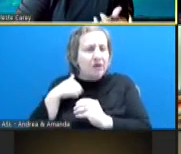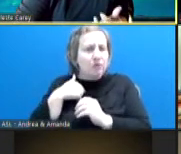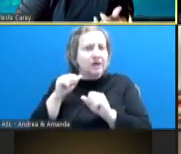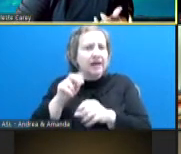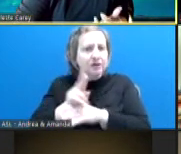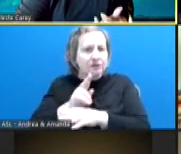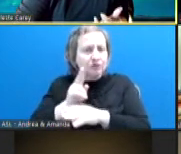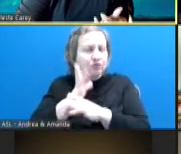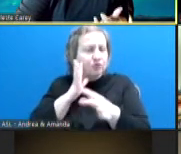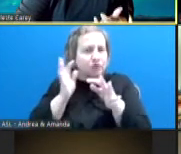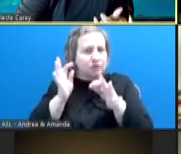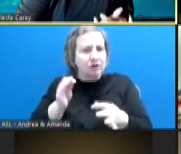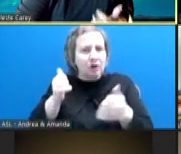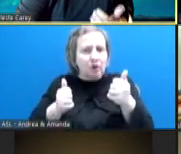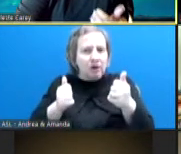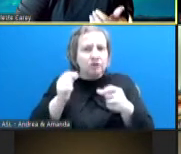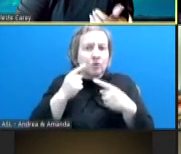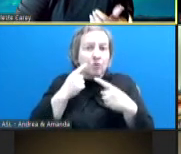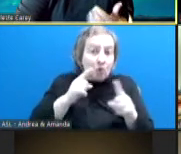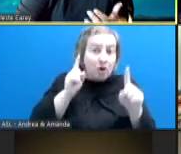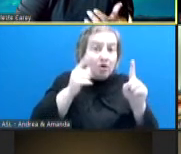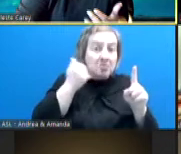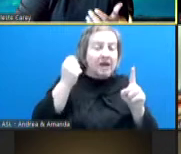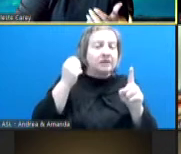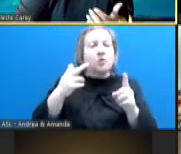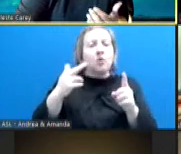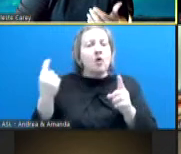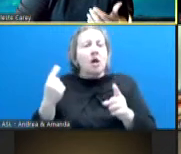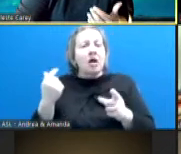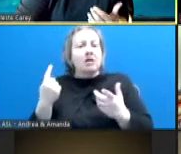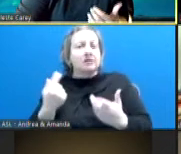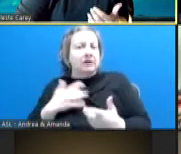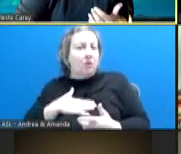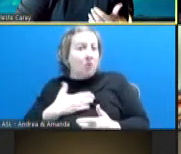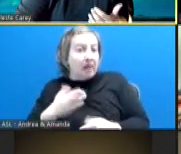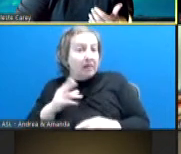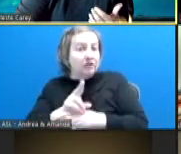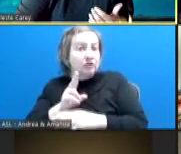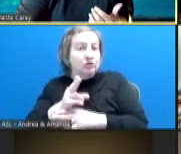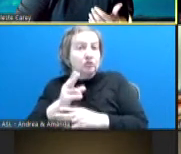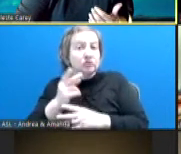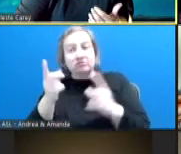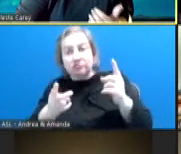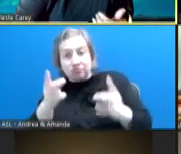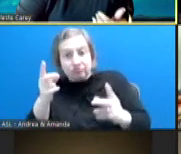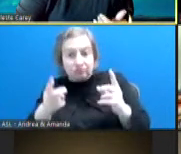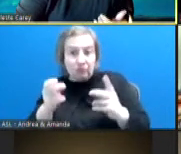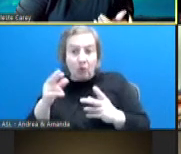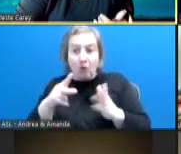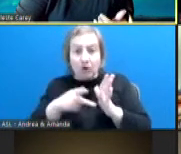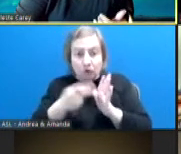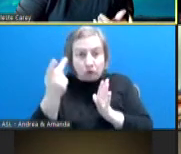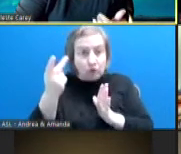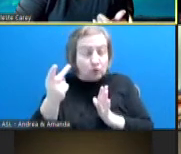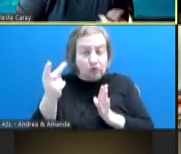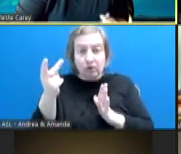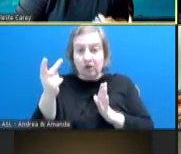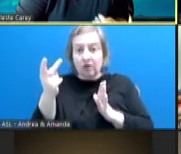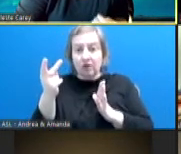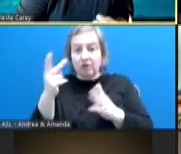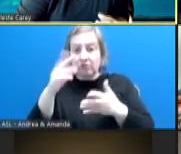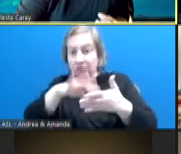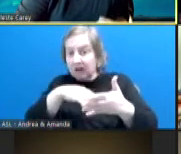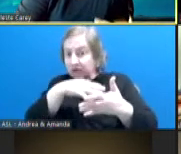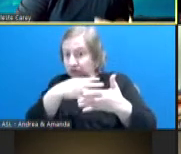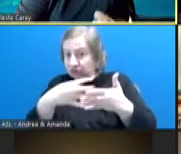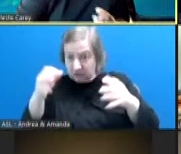to determine which works best, or a willingness to use a hybrid or dual metrics? Is